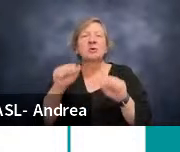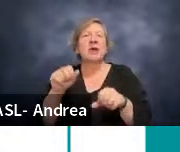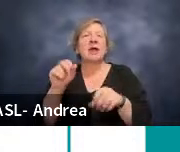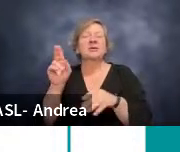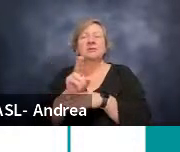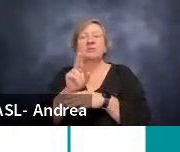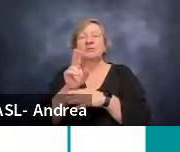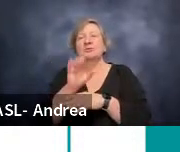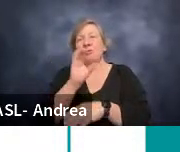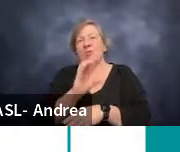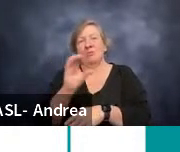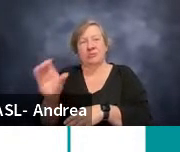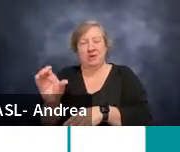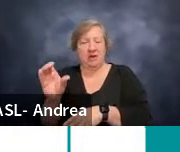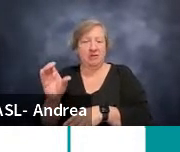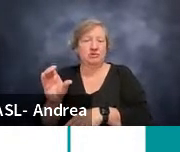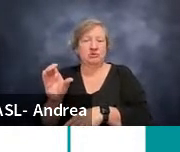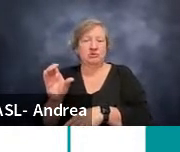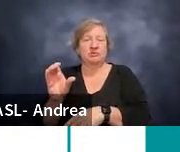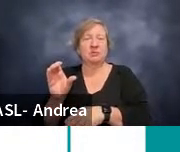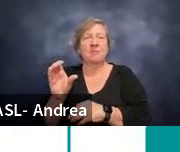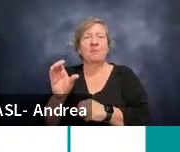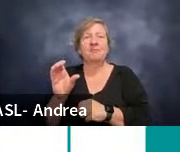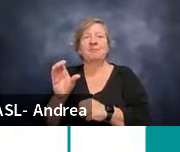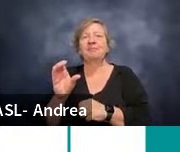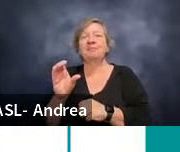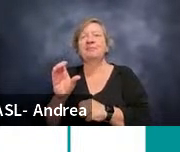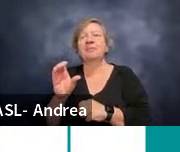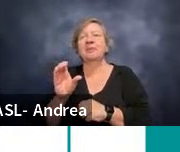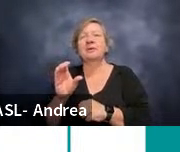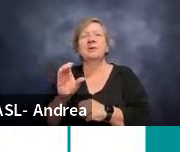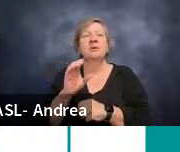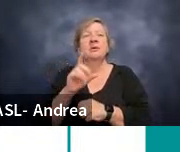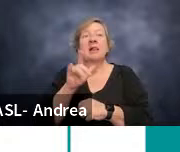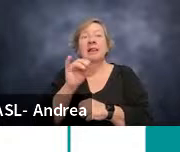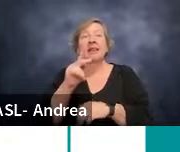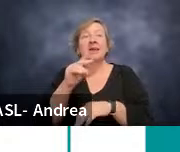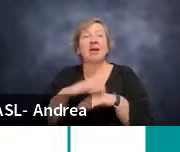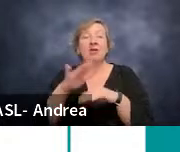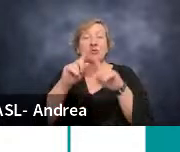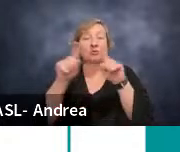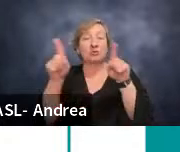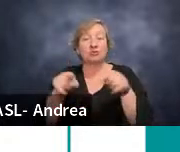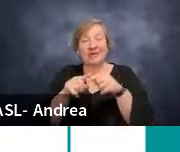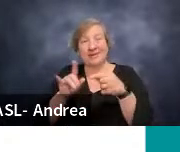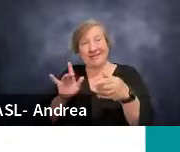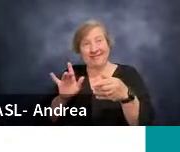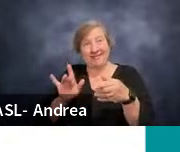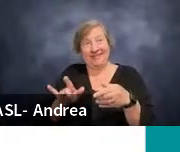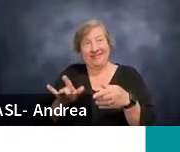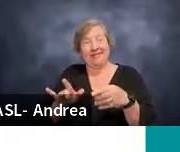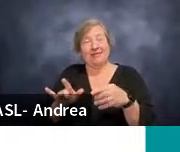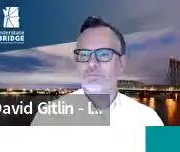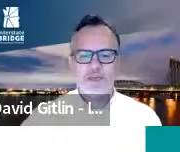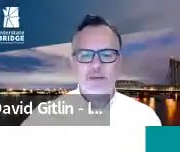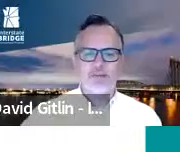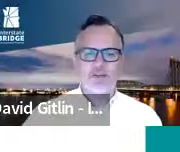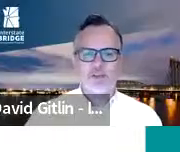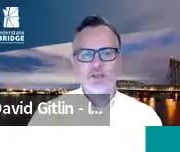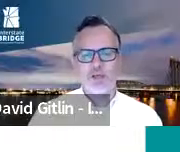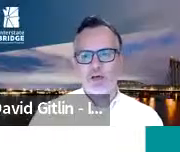function, and you can enter the link that you see on your screen to get there. And we also